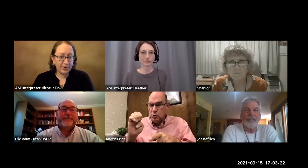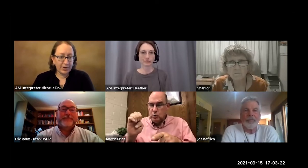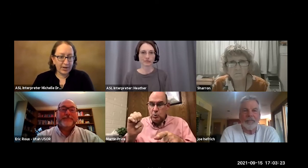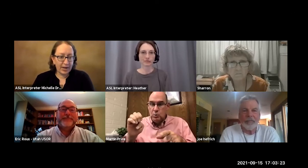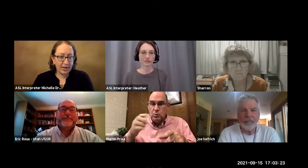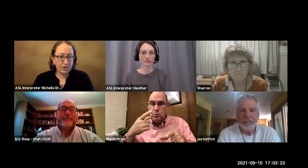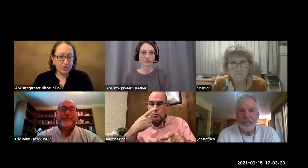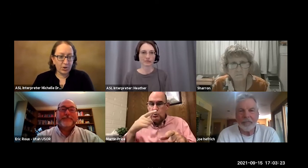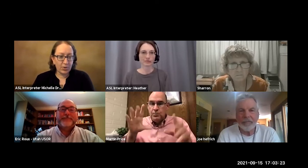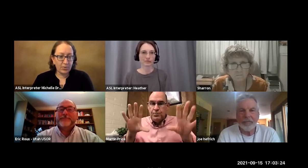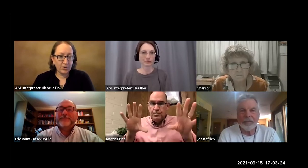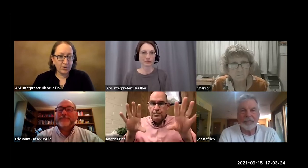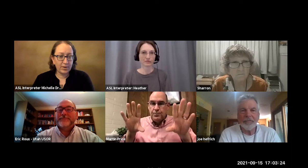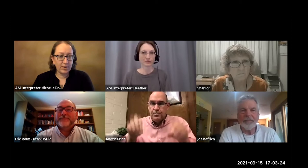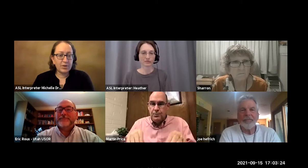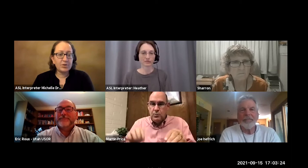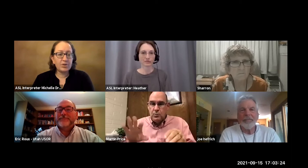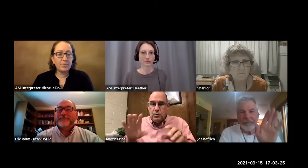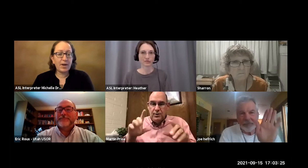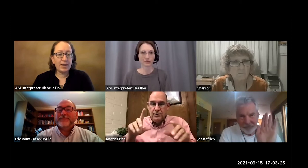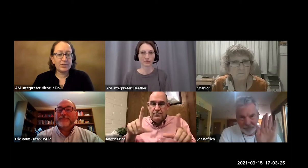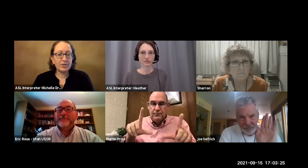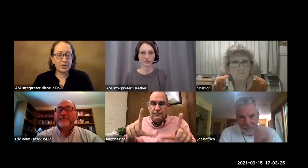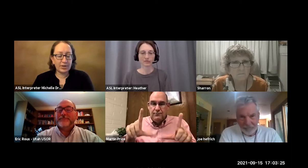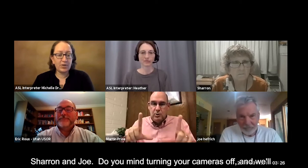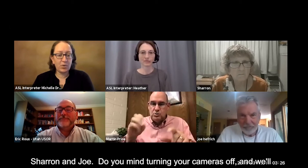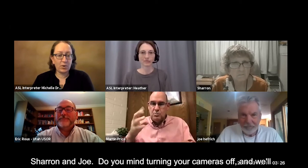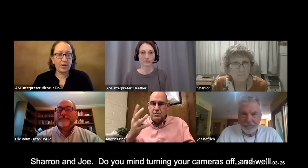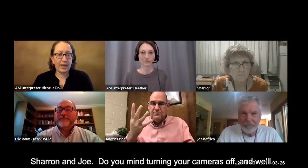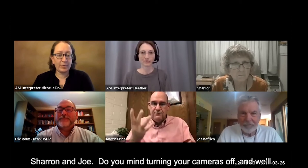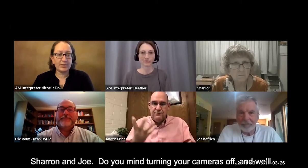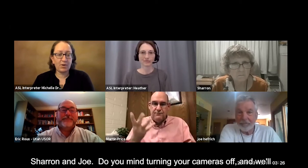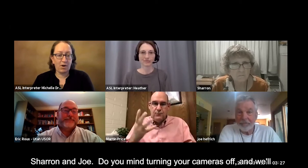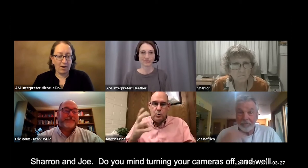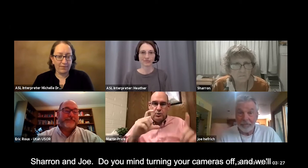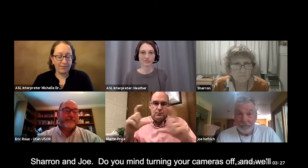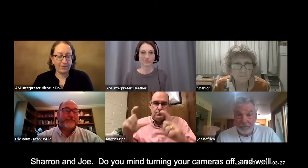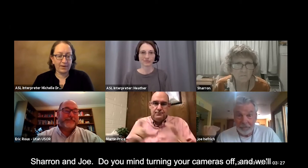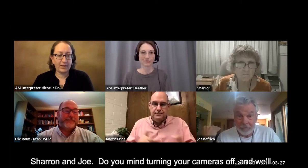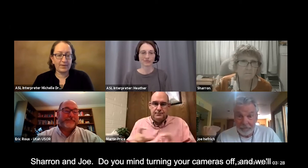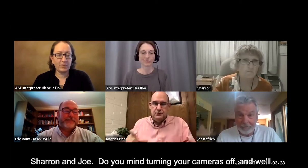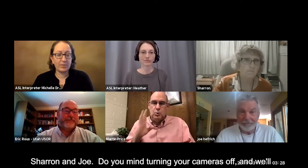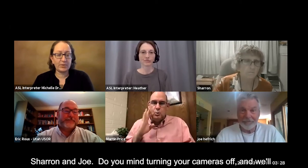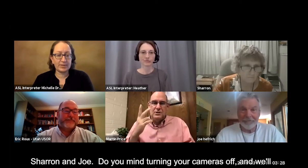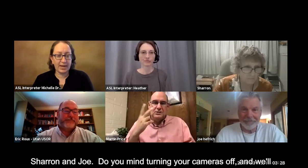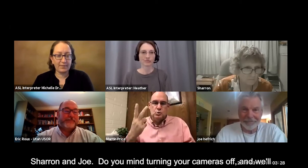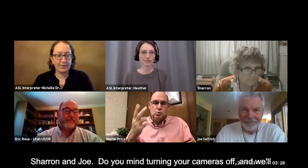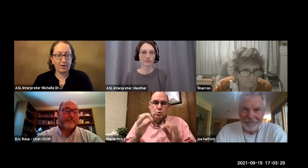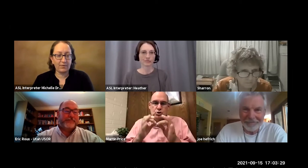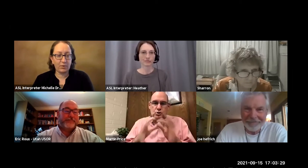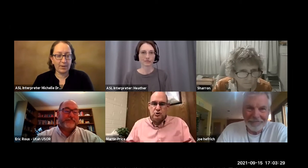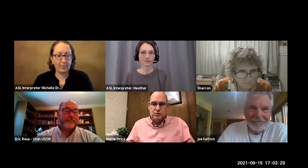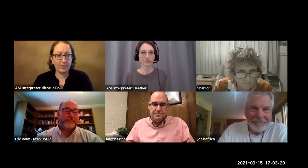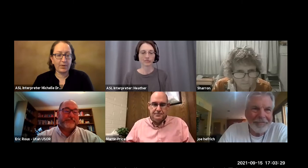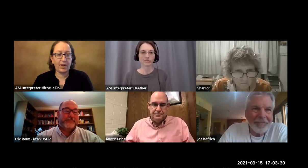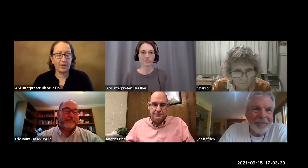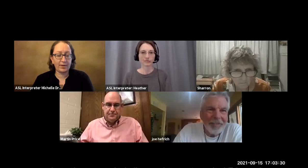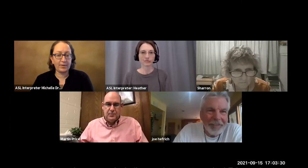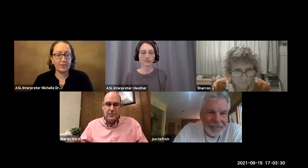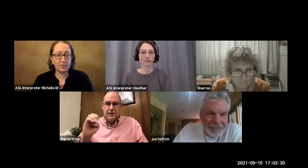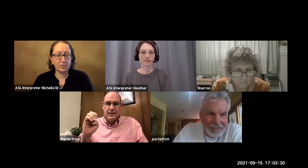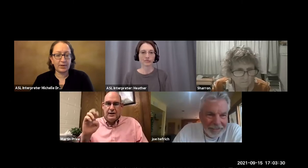Hello, Sharon and Joe. Do you mind turning your cameras off? And then we will just have our 4